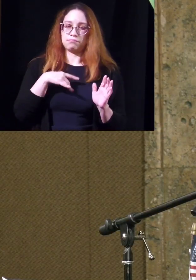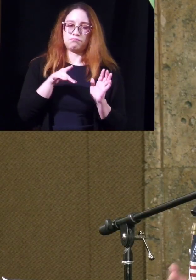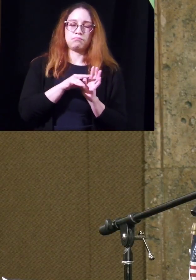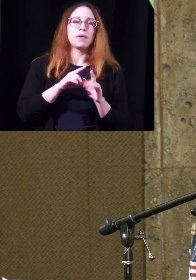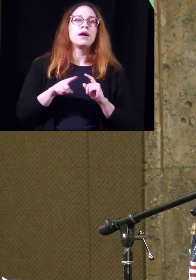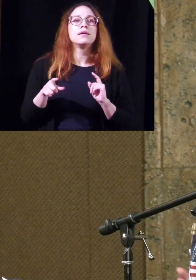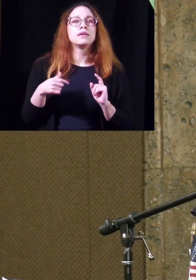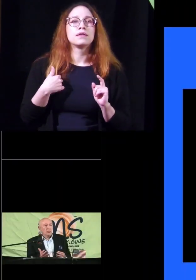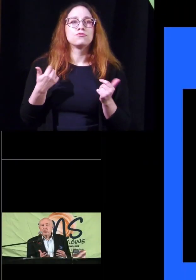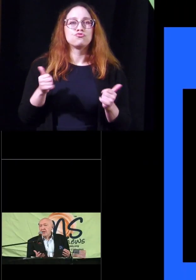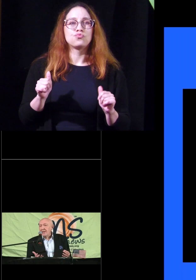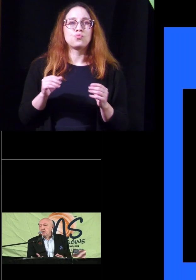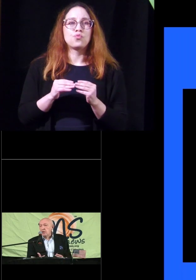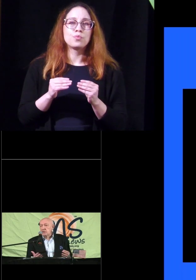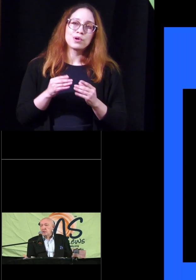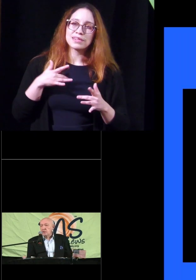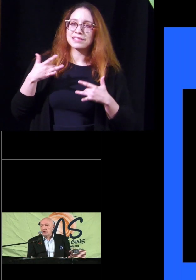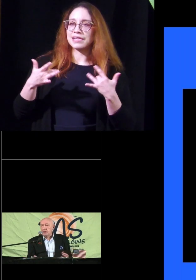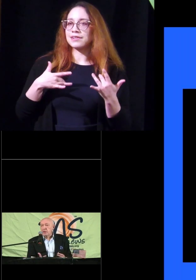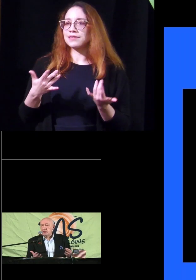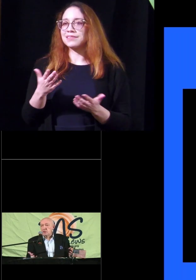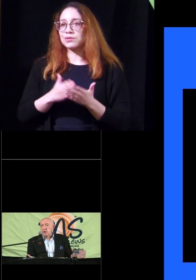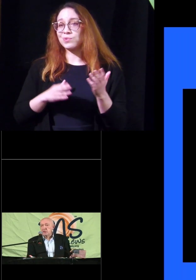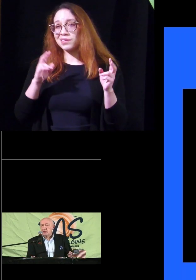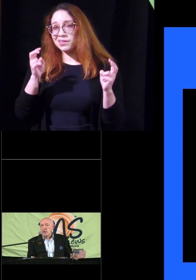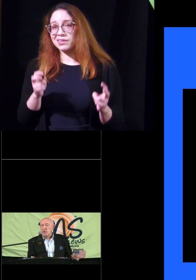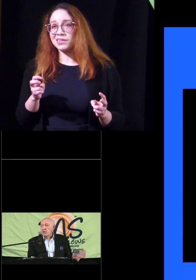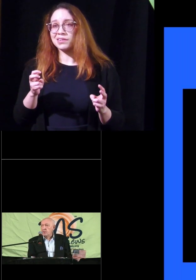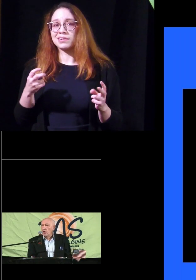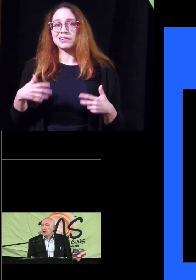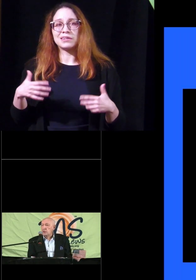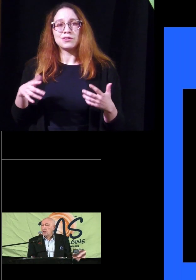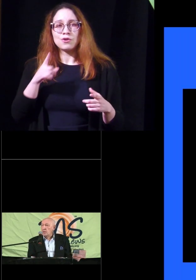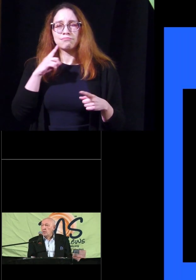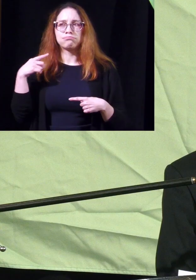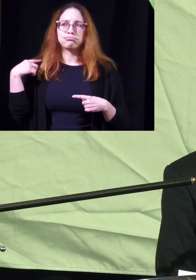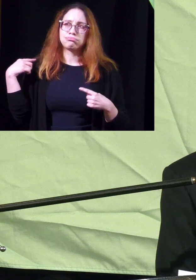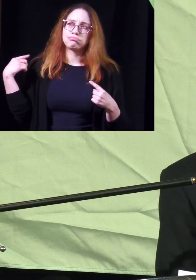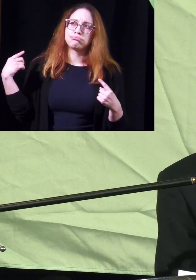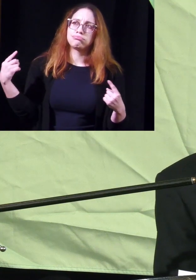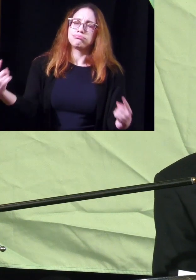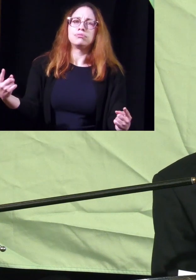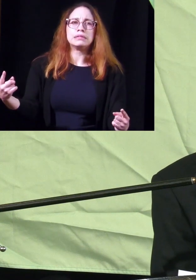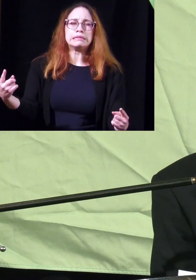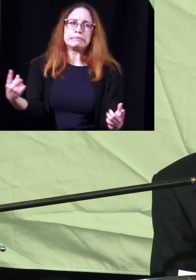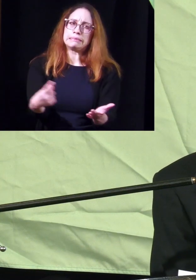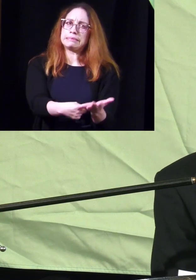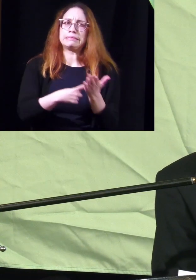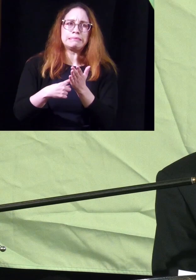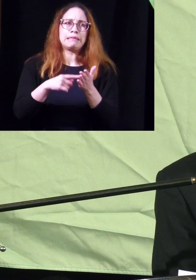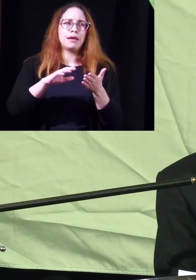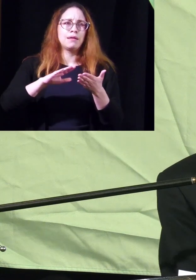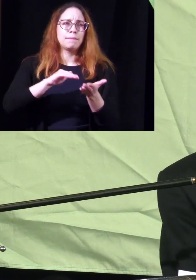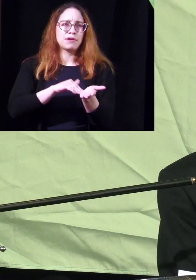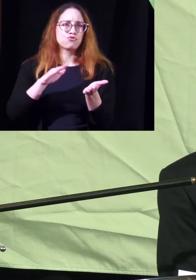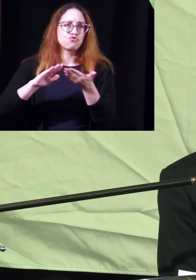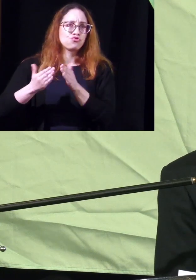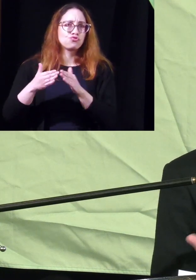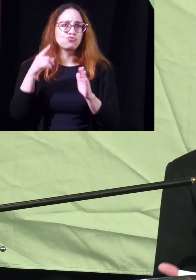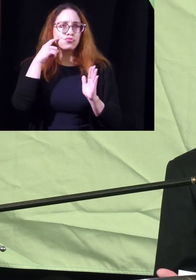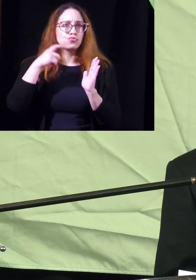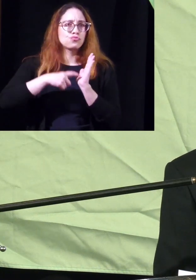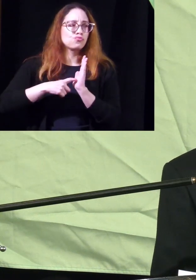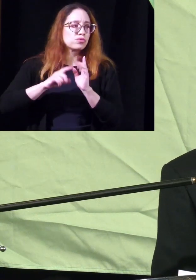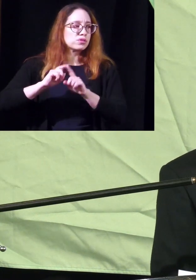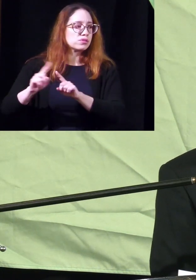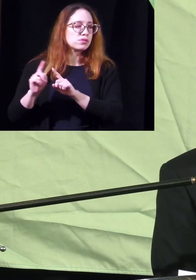I'm trying to make them a little more exciting because some of these topics are topics that have been around for a long time. So for example, the first thing we're going to highlight is